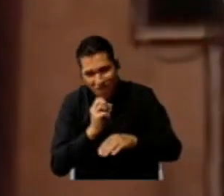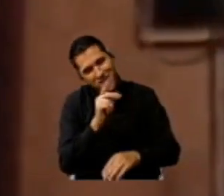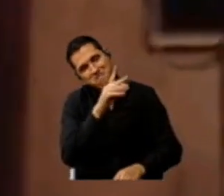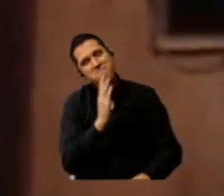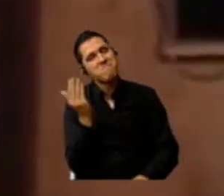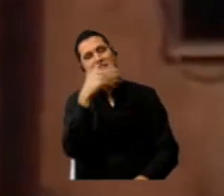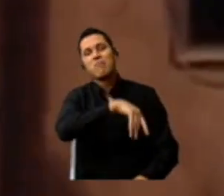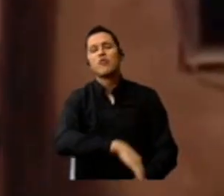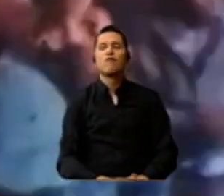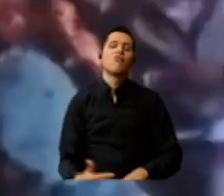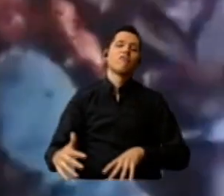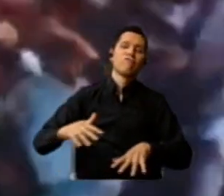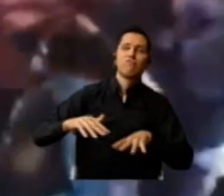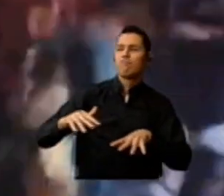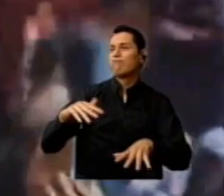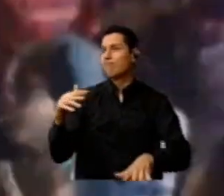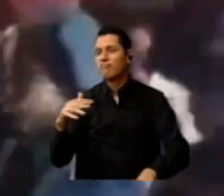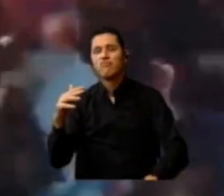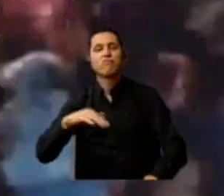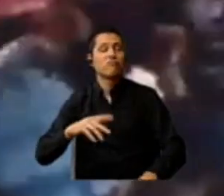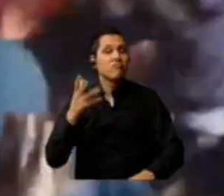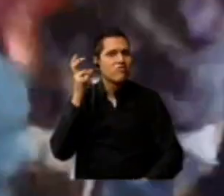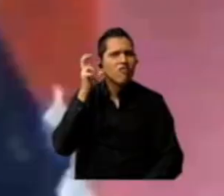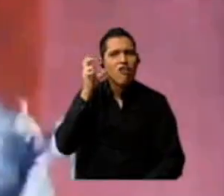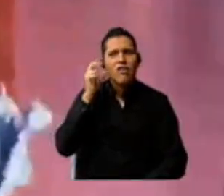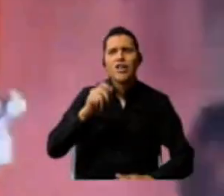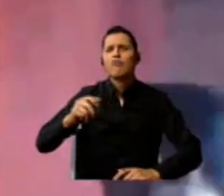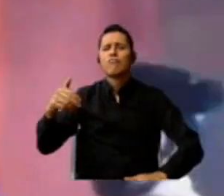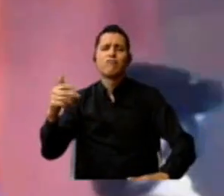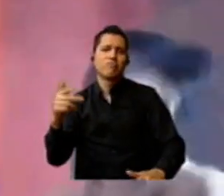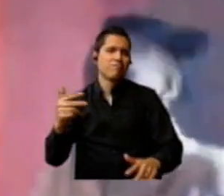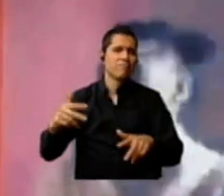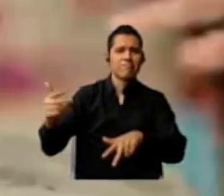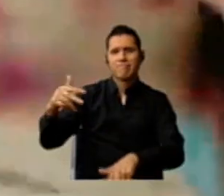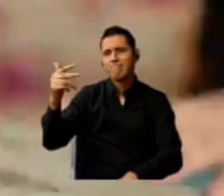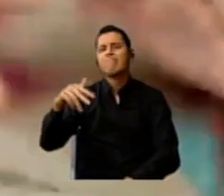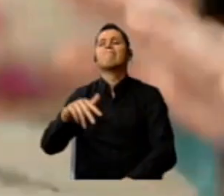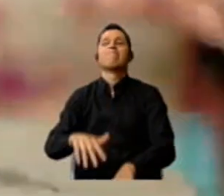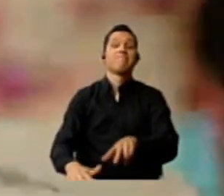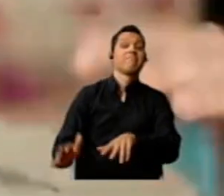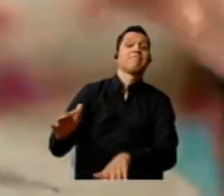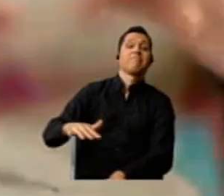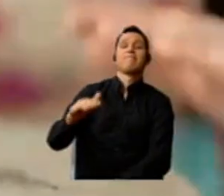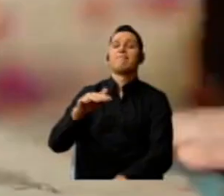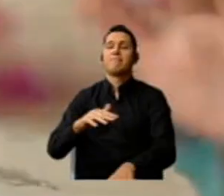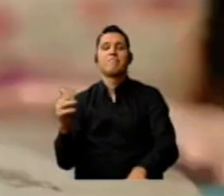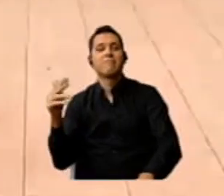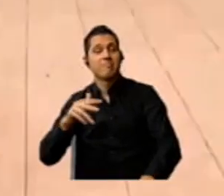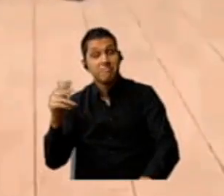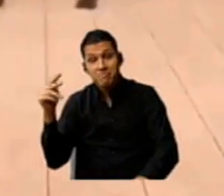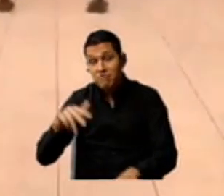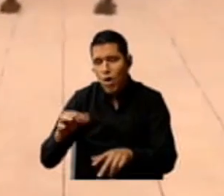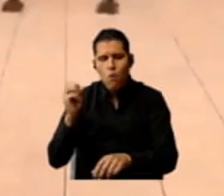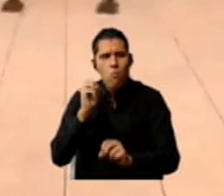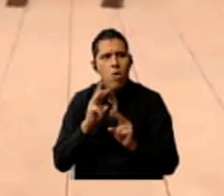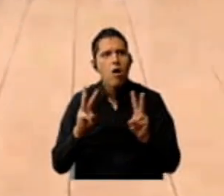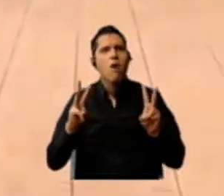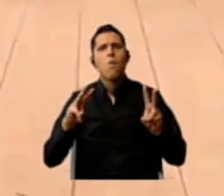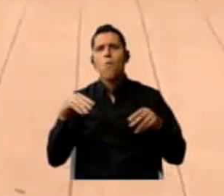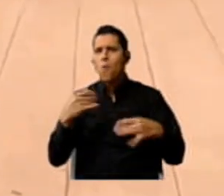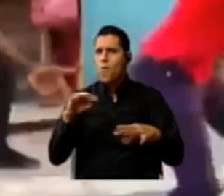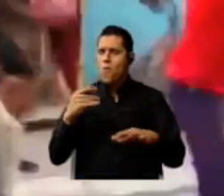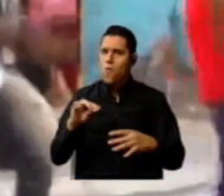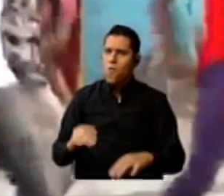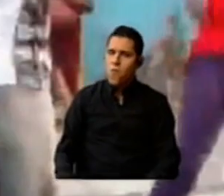Look close, Charlotte. Listen to that music. Listen to that music. Wow, is that